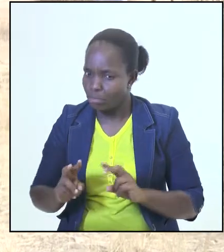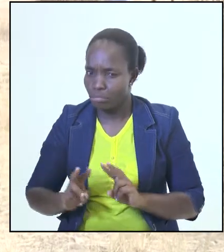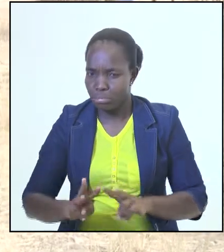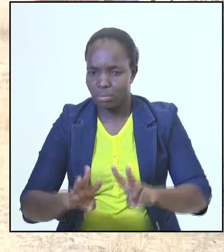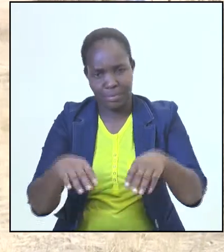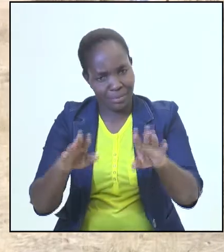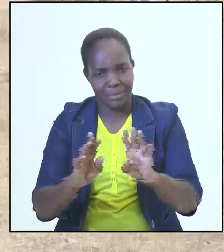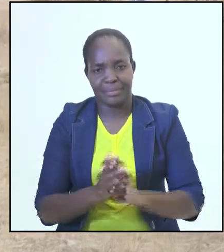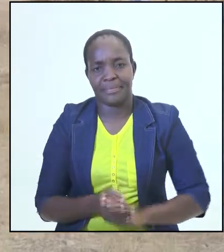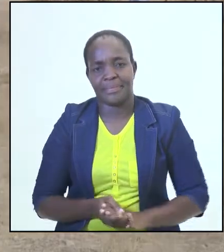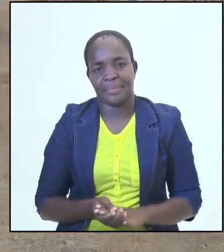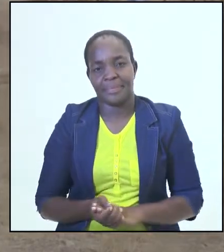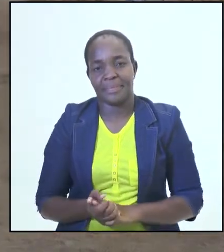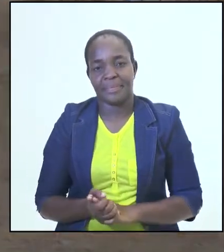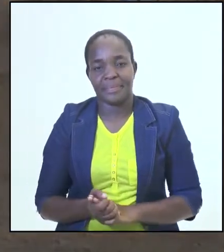go.